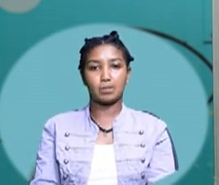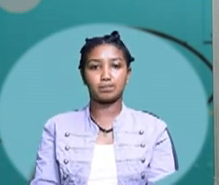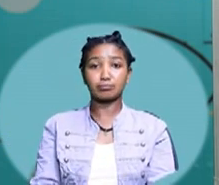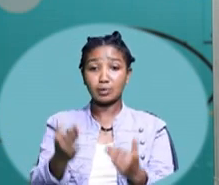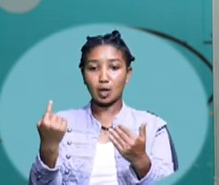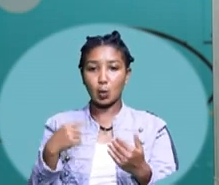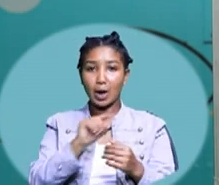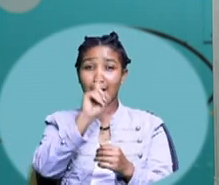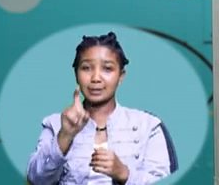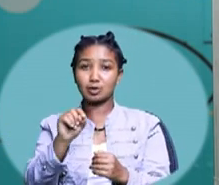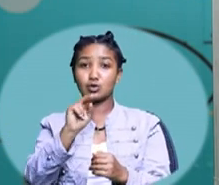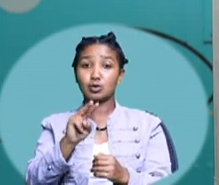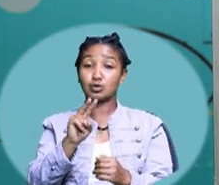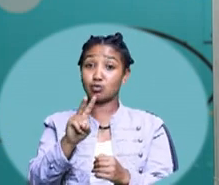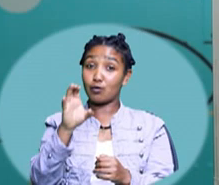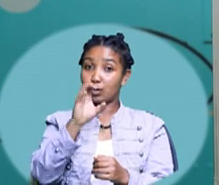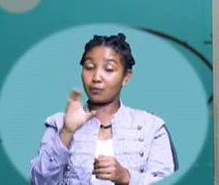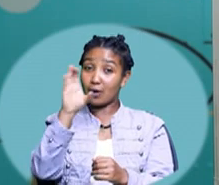4 meter.